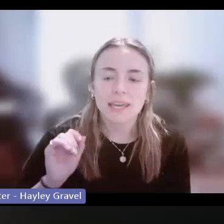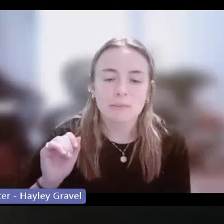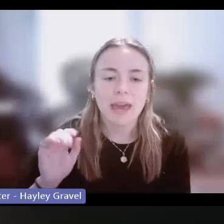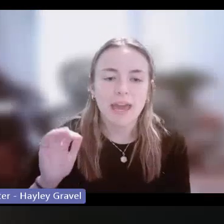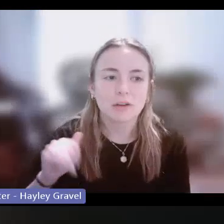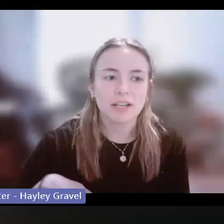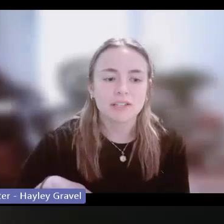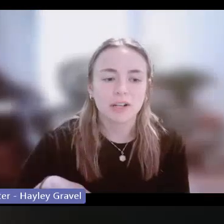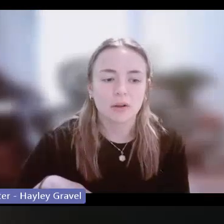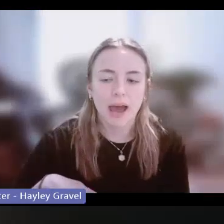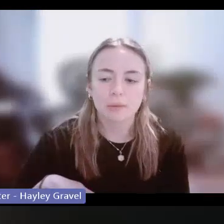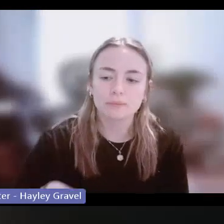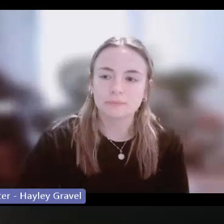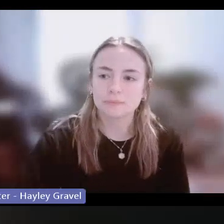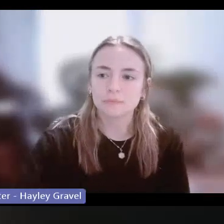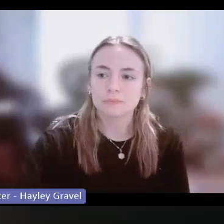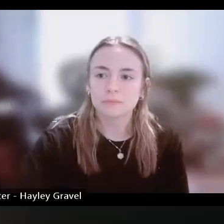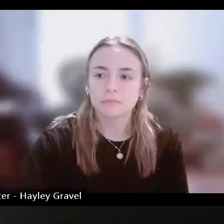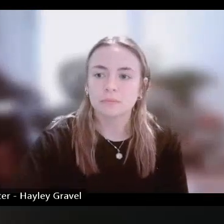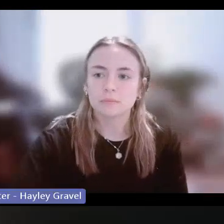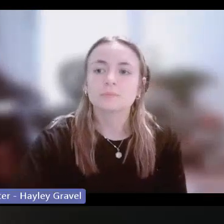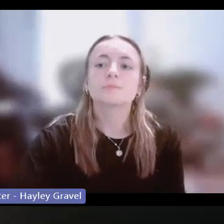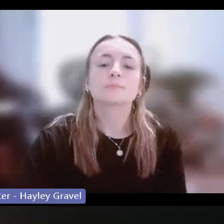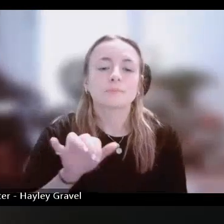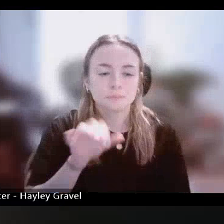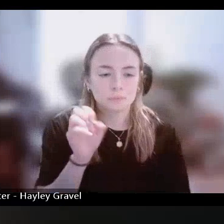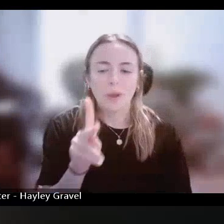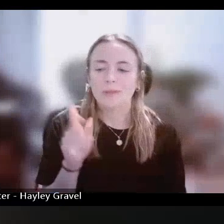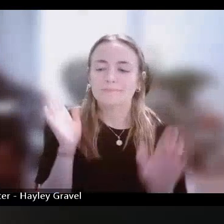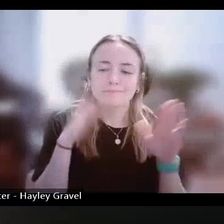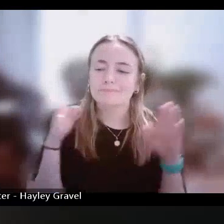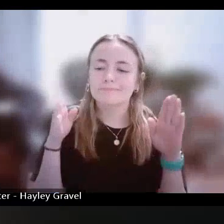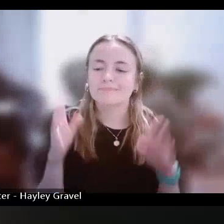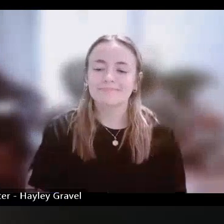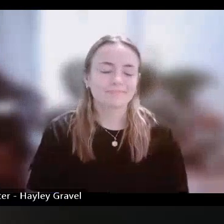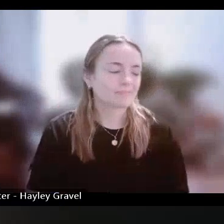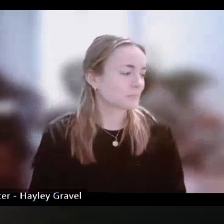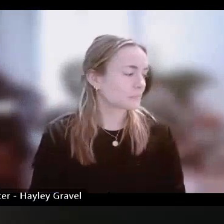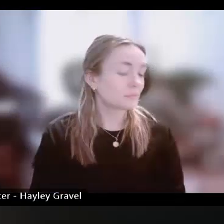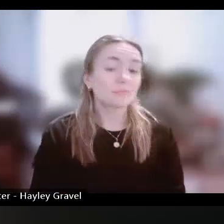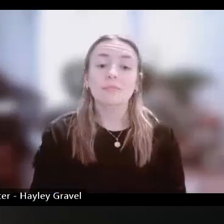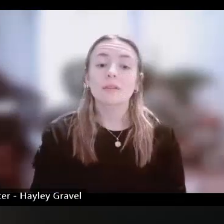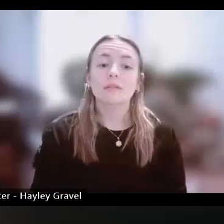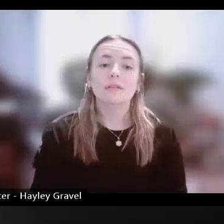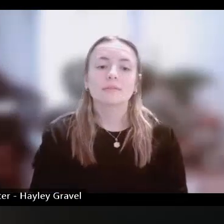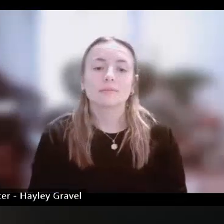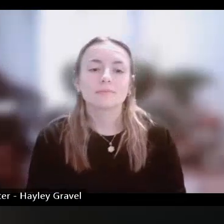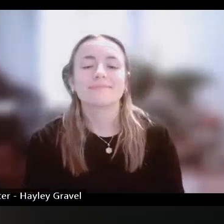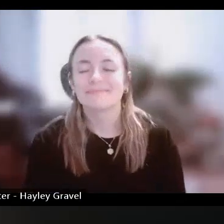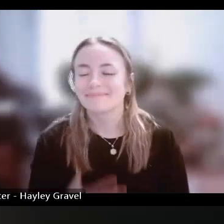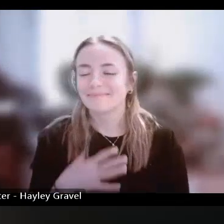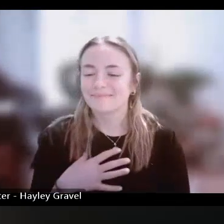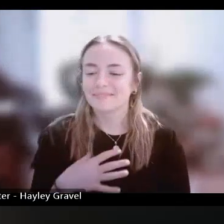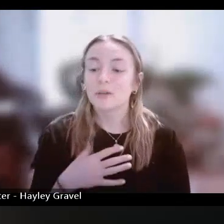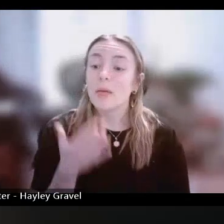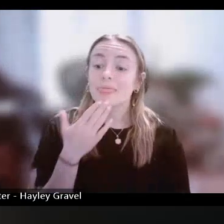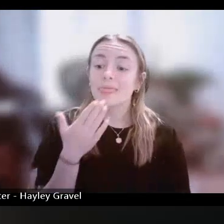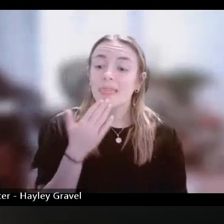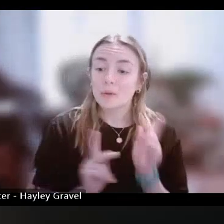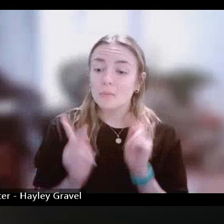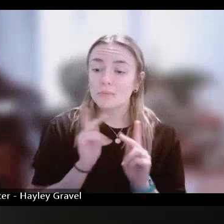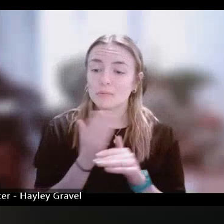No, I just can't get my hand raised to go down. Okay, no worries. Okay, thank you for those folks that shared. Okay, who